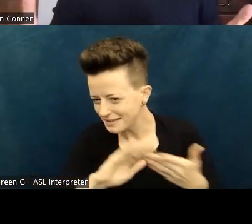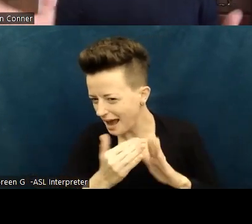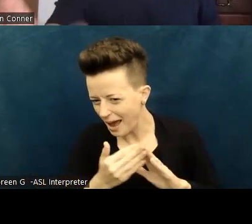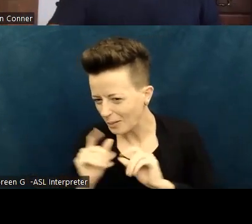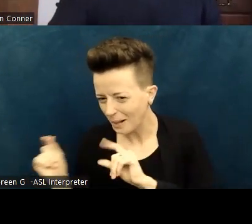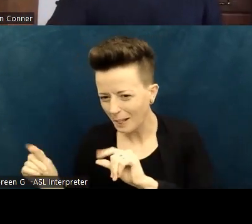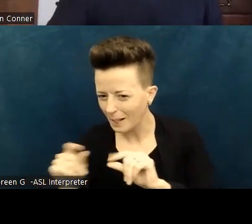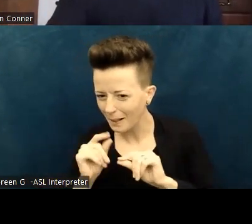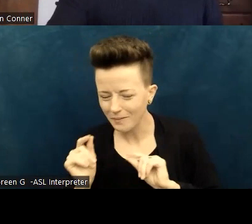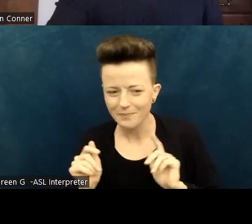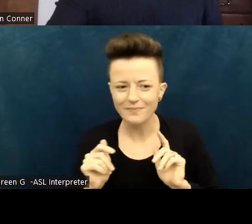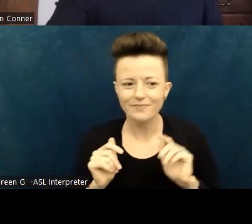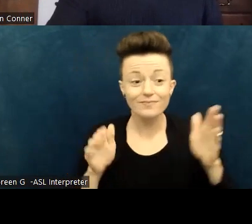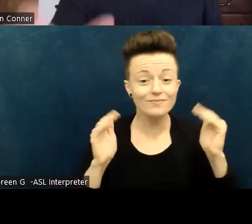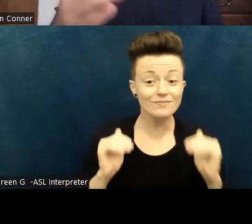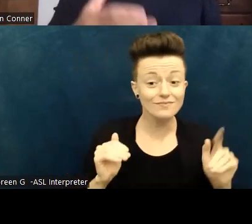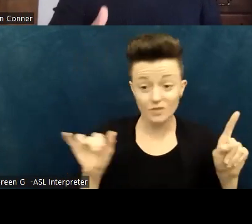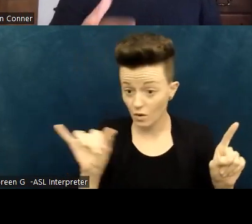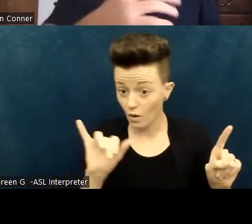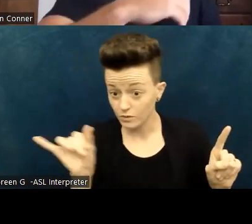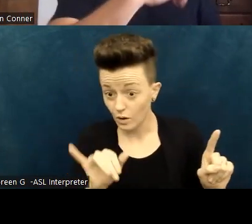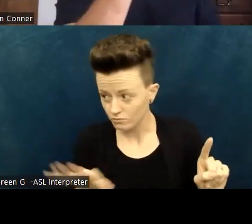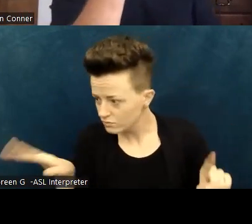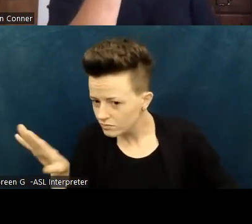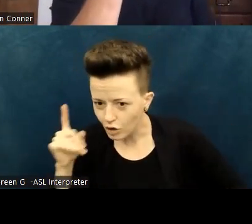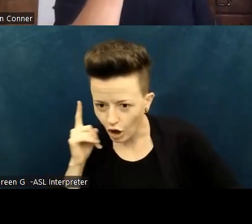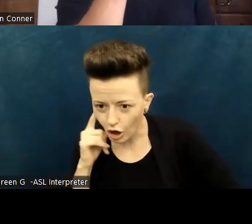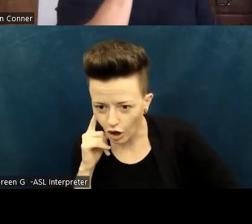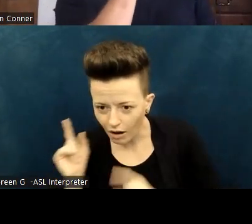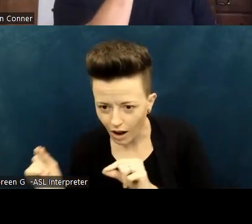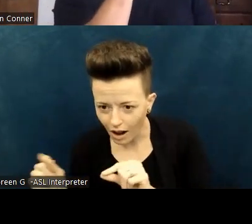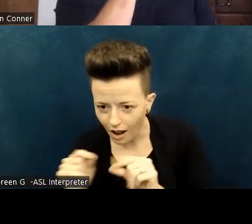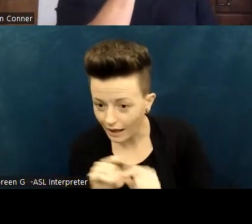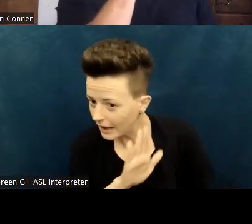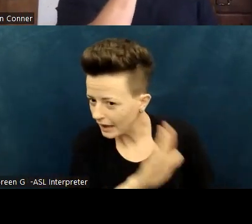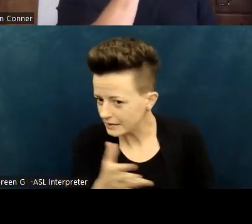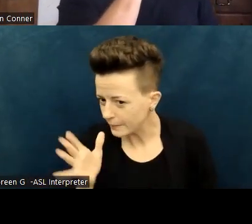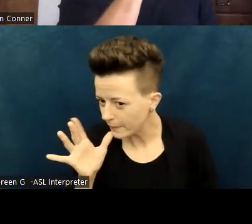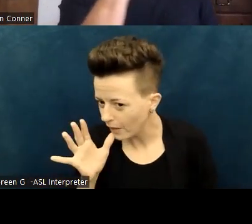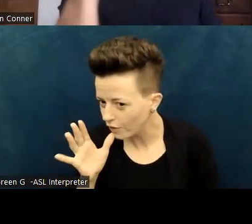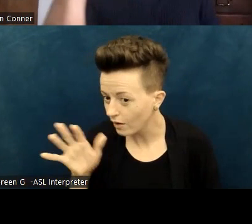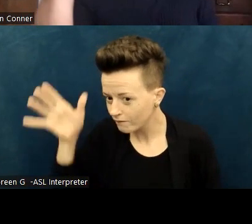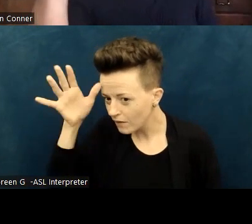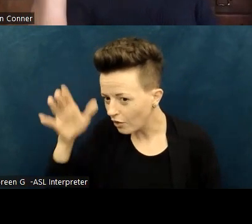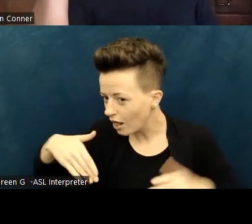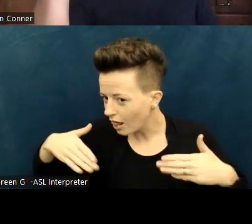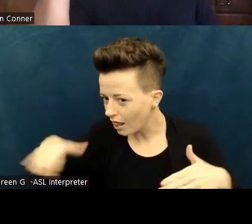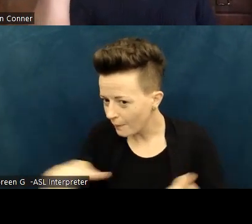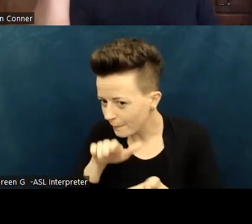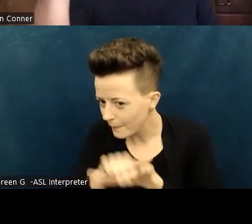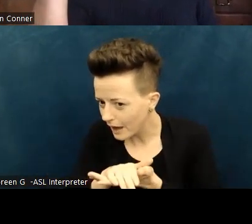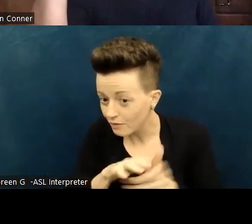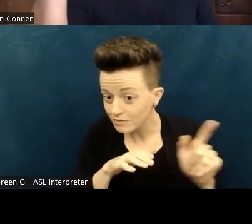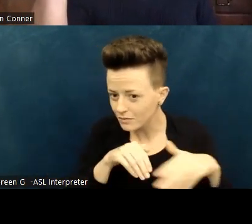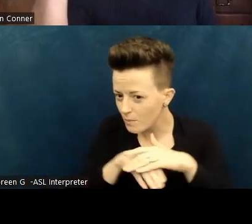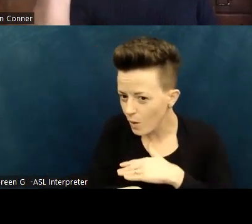father? Next slide is more of the same here. He was born in a manger, and he was rejected by